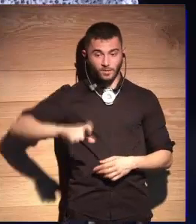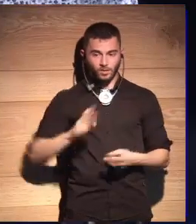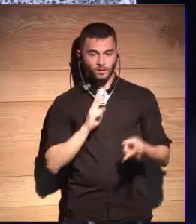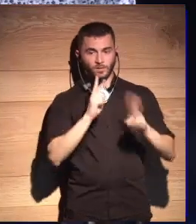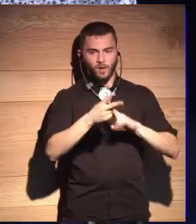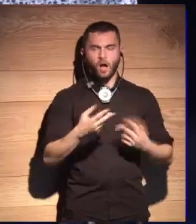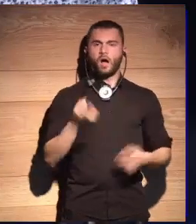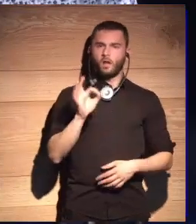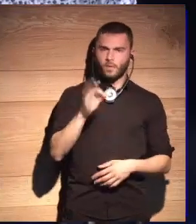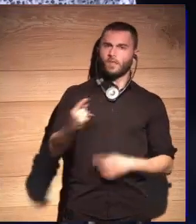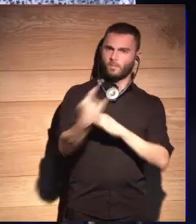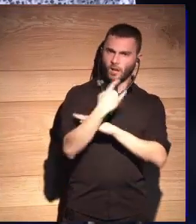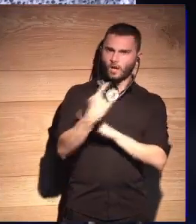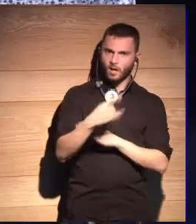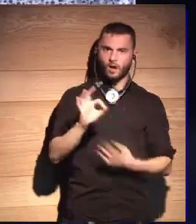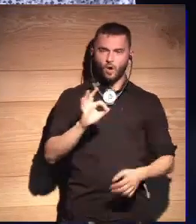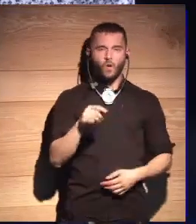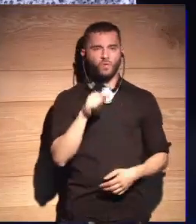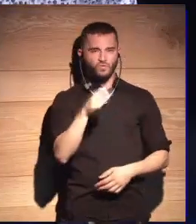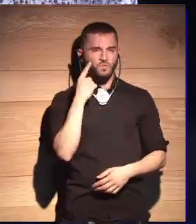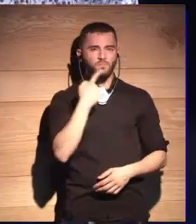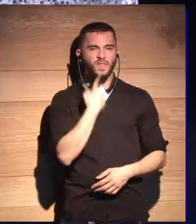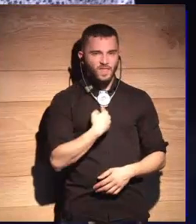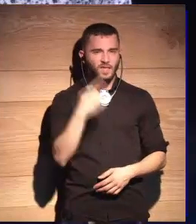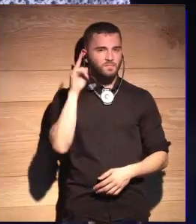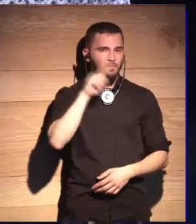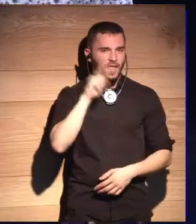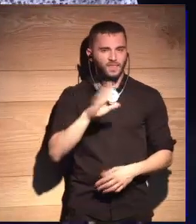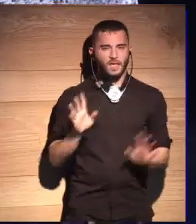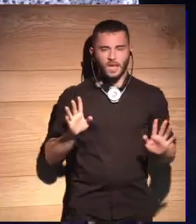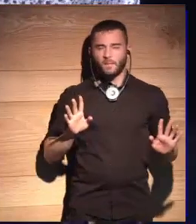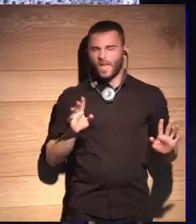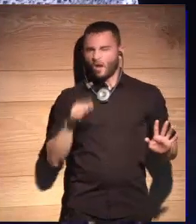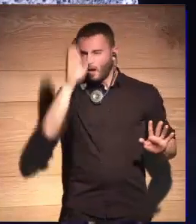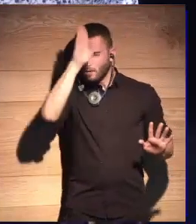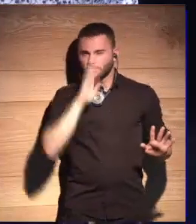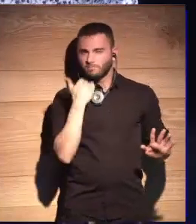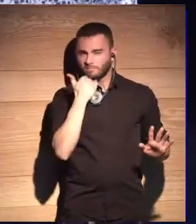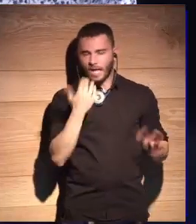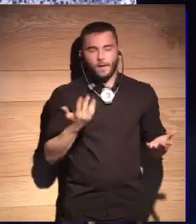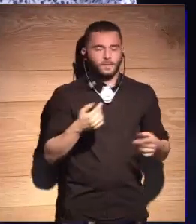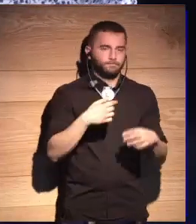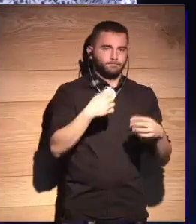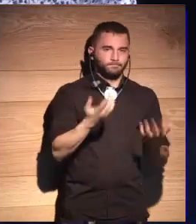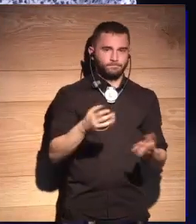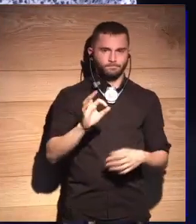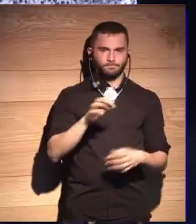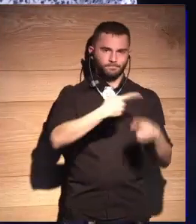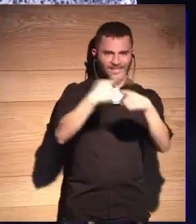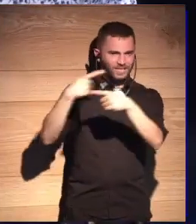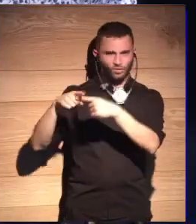So, what do people do? People say, wow, I've been lied to, or they try to